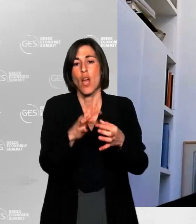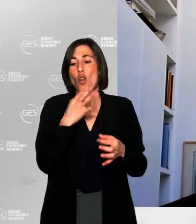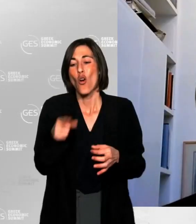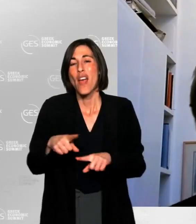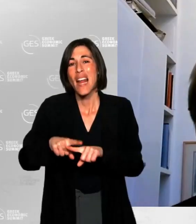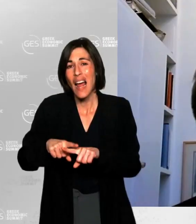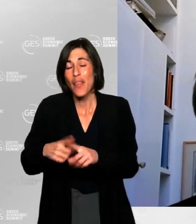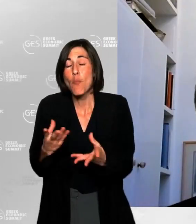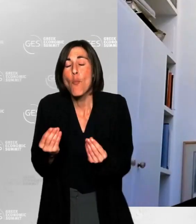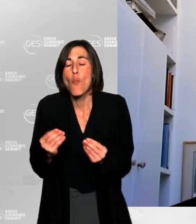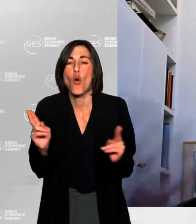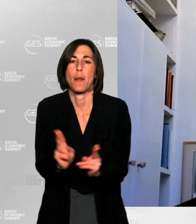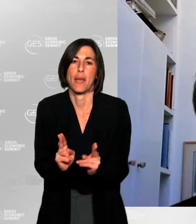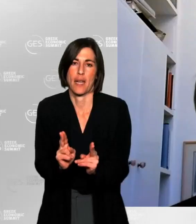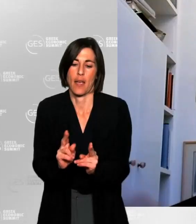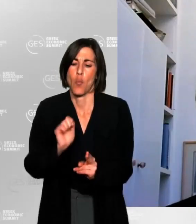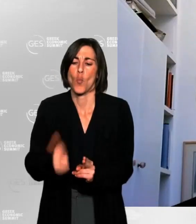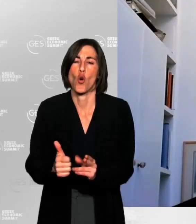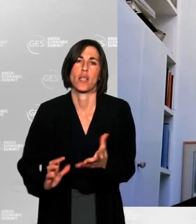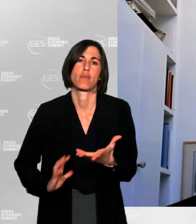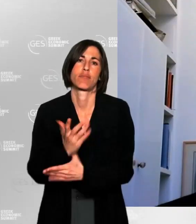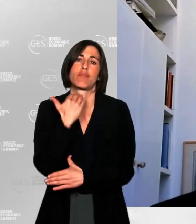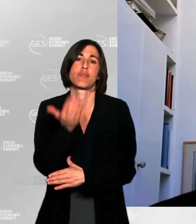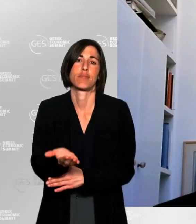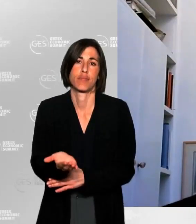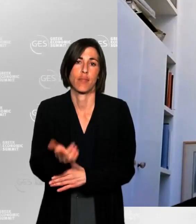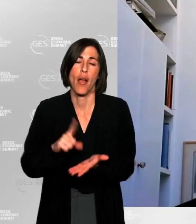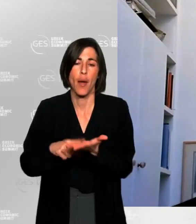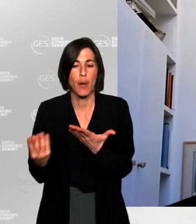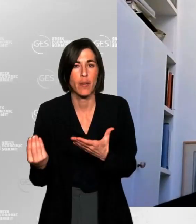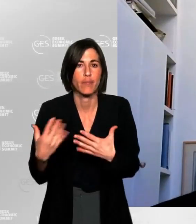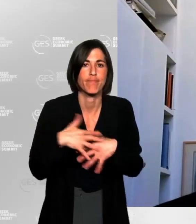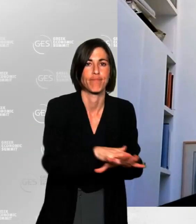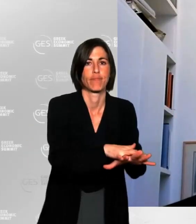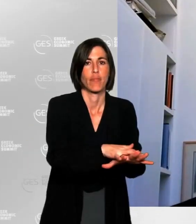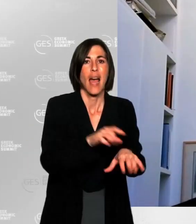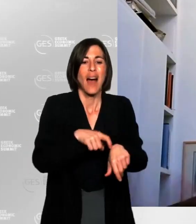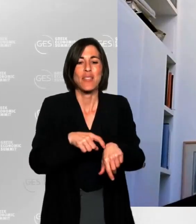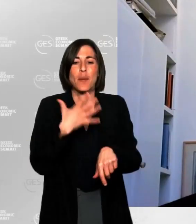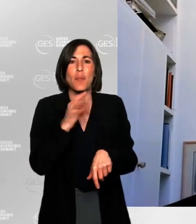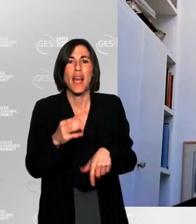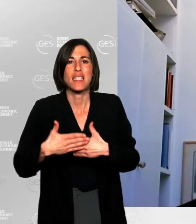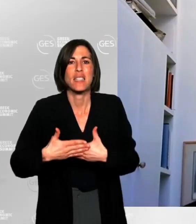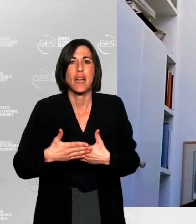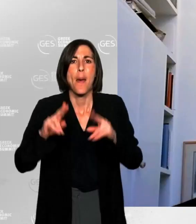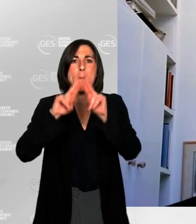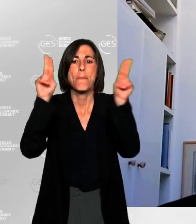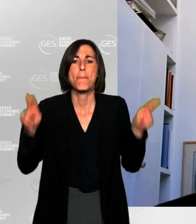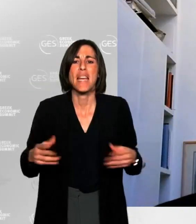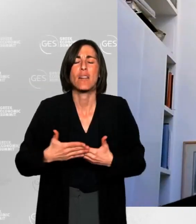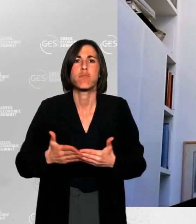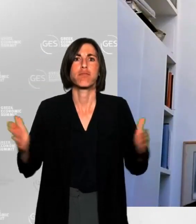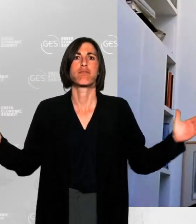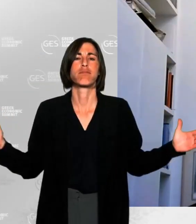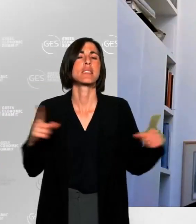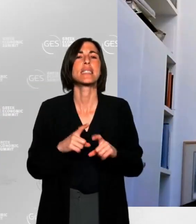a huge door open in front of it, which is the single European market. And the fact that our